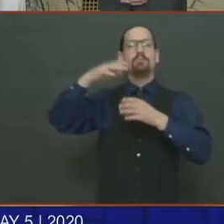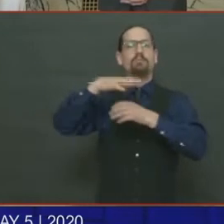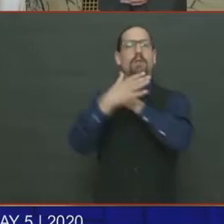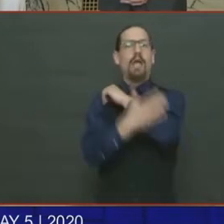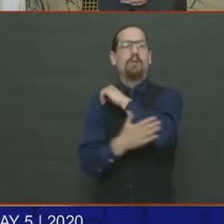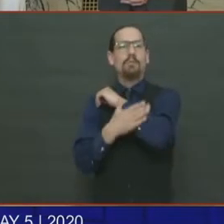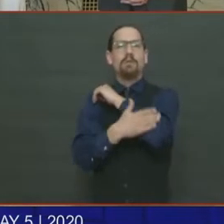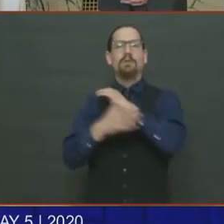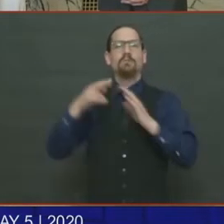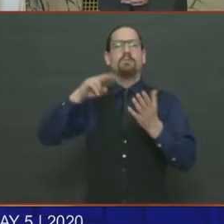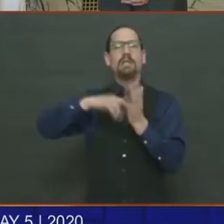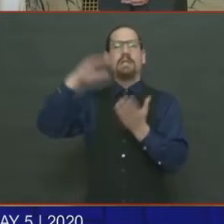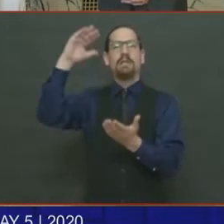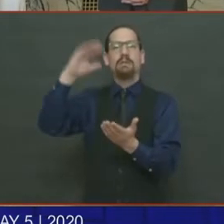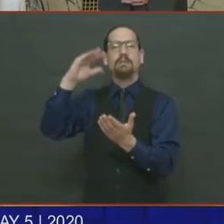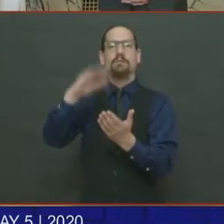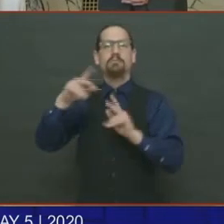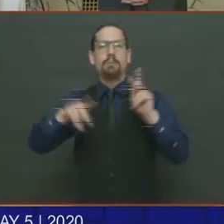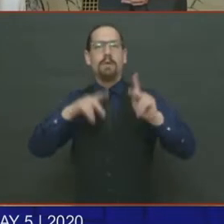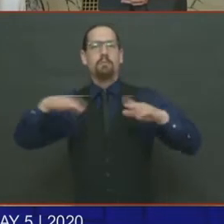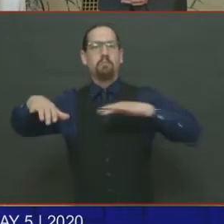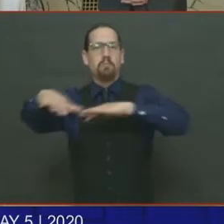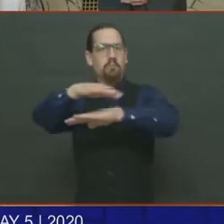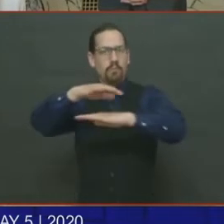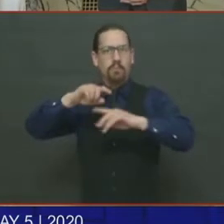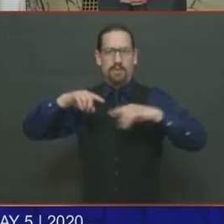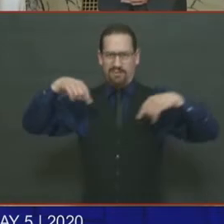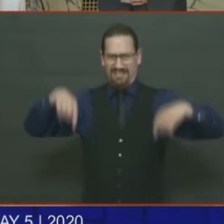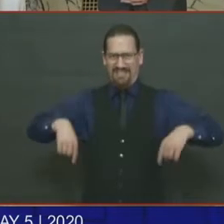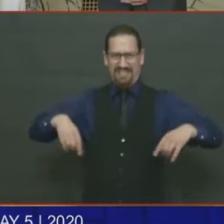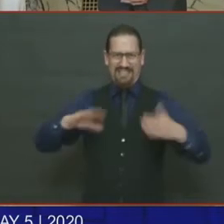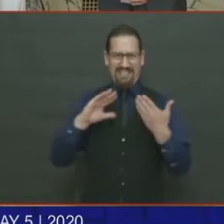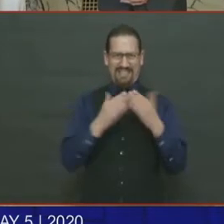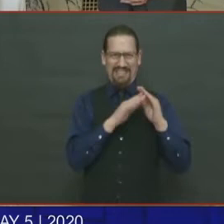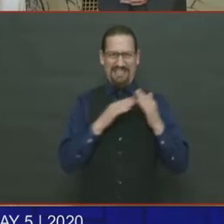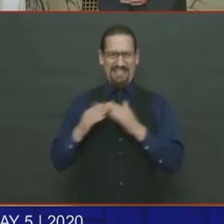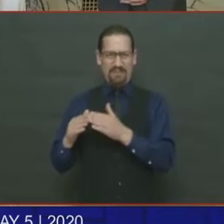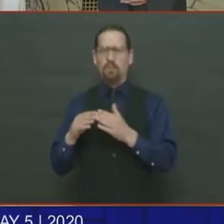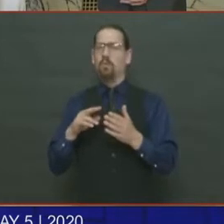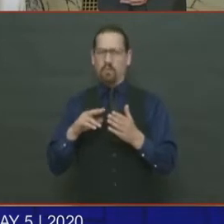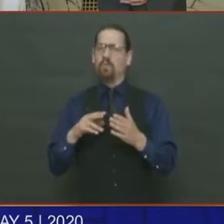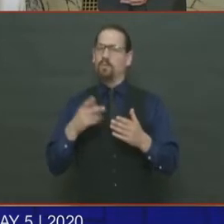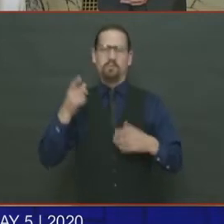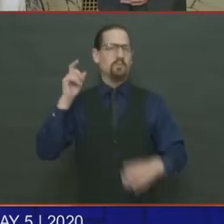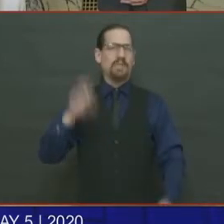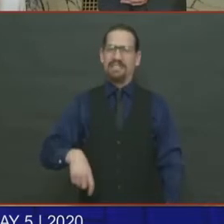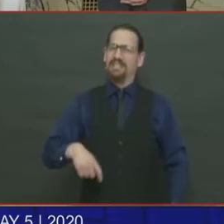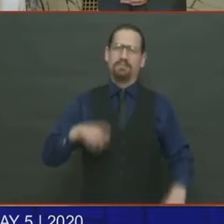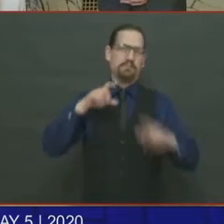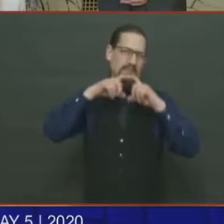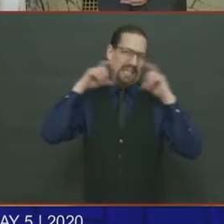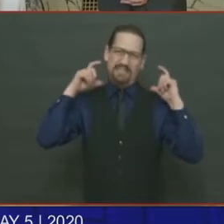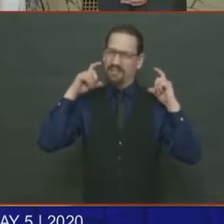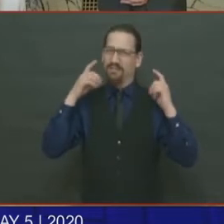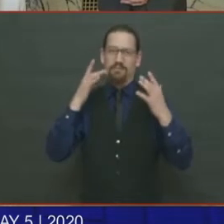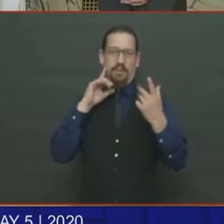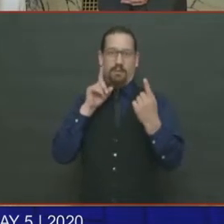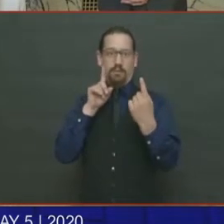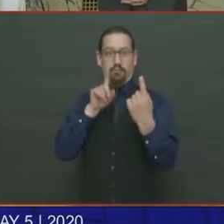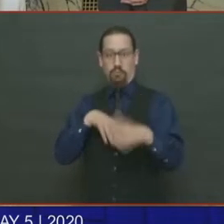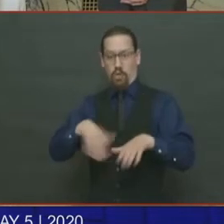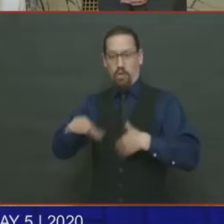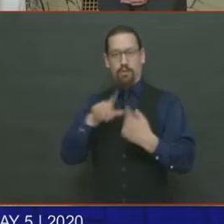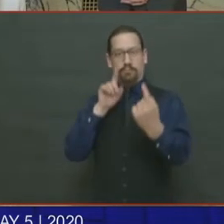have that physical barrier of a cloth face covering. Though I think we're all getting a little